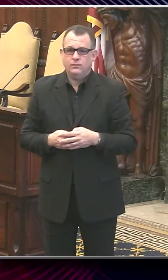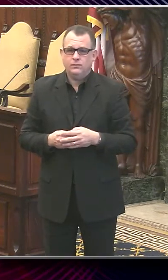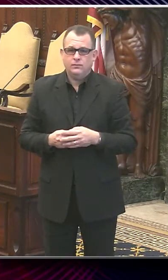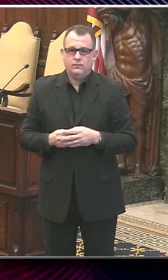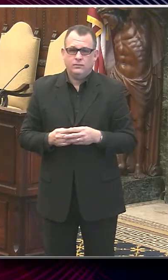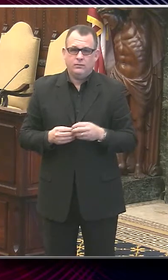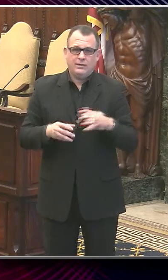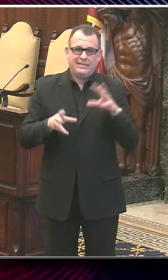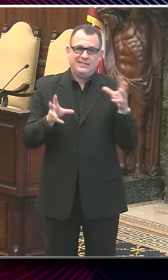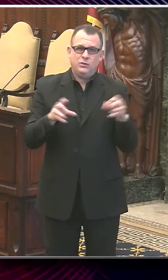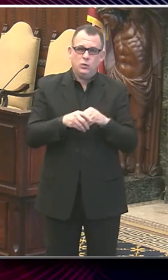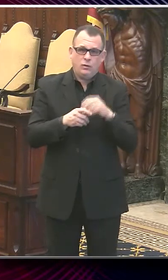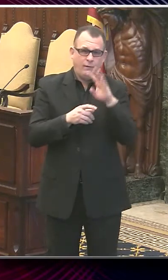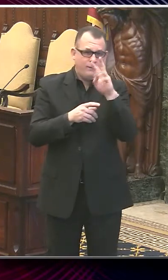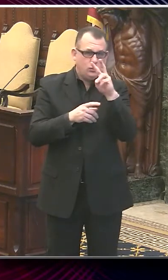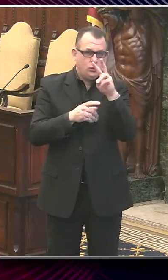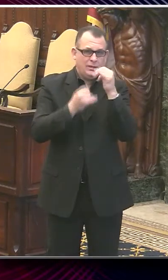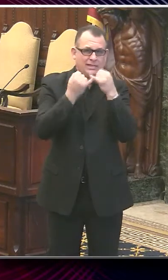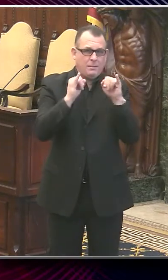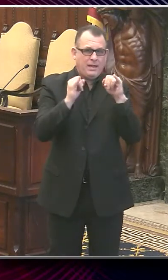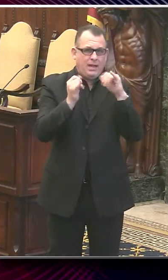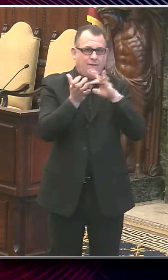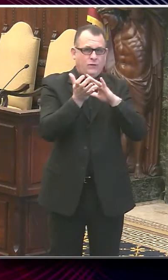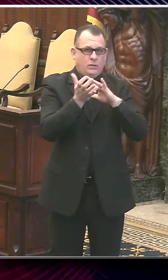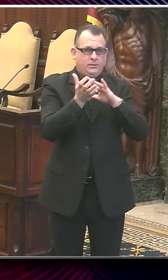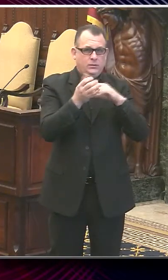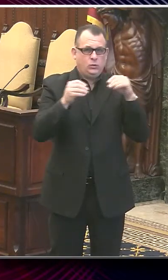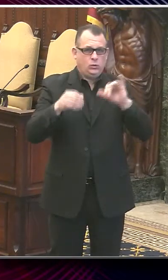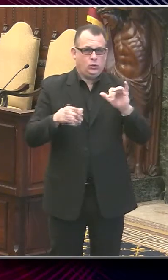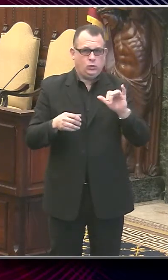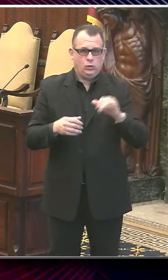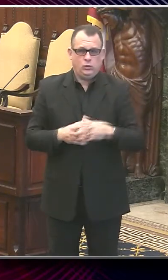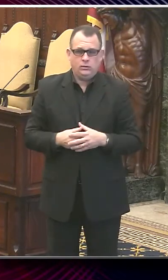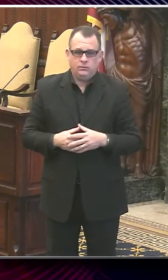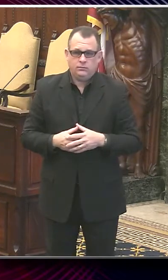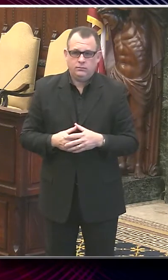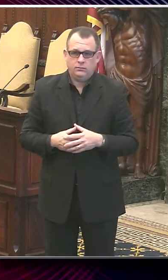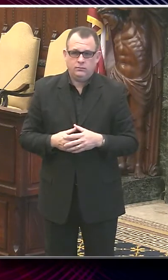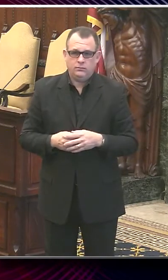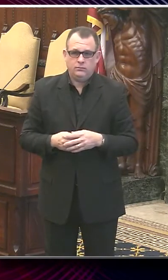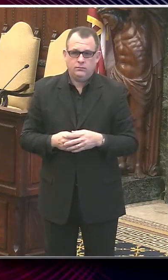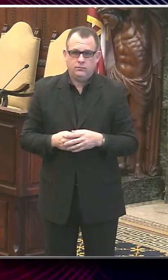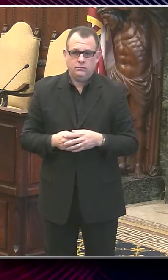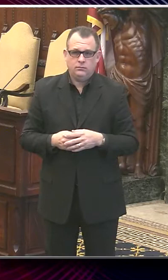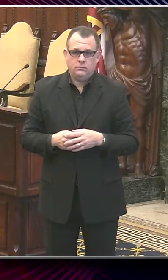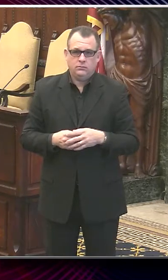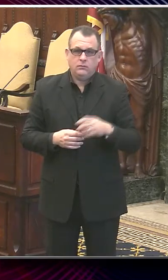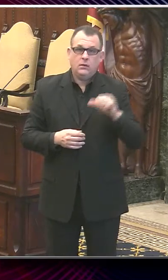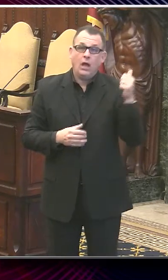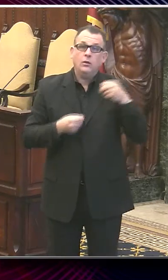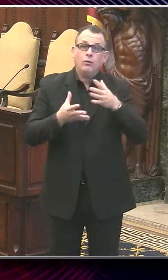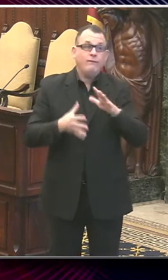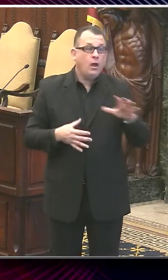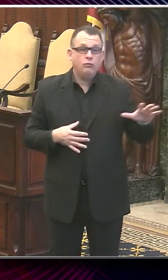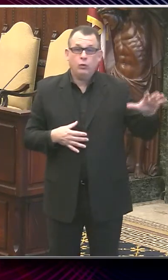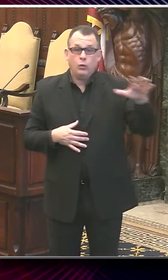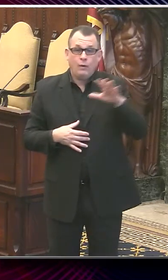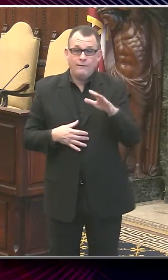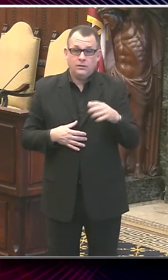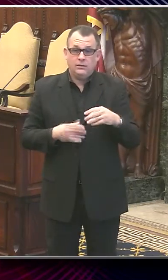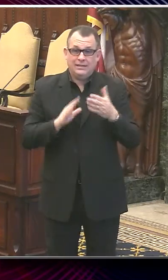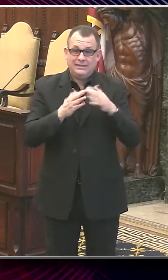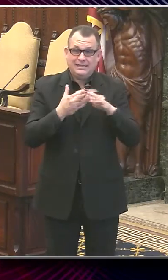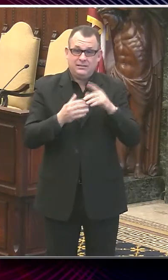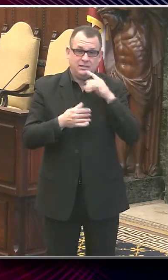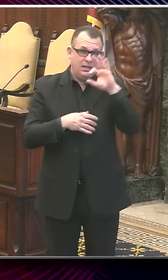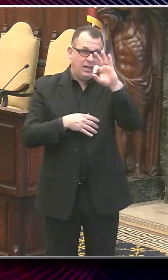42 independent pharmacies that are now enrolled. In addition to those other providers across the city, there are now 9 neighborhood-based clinics that are